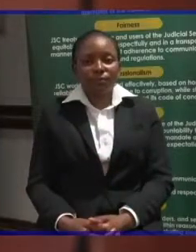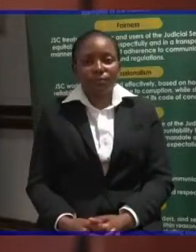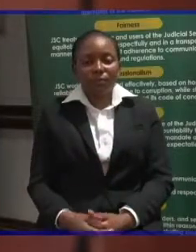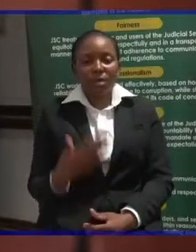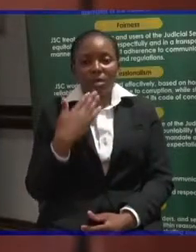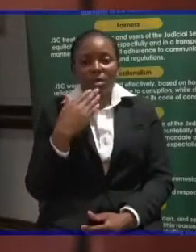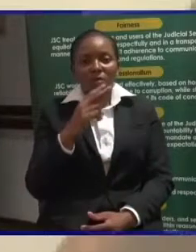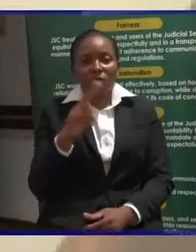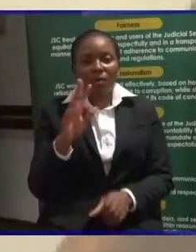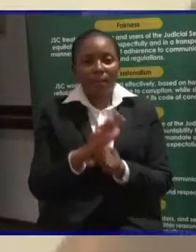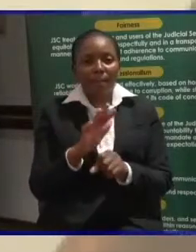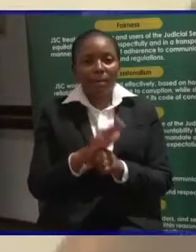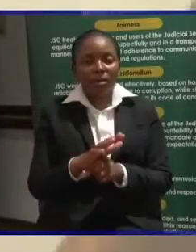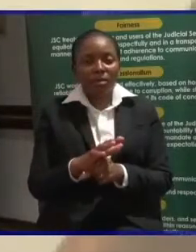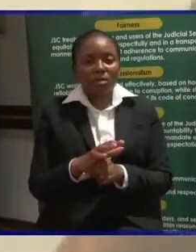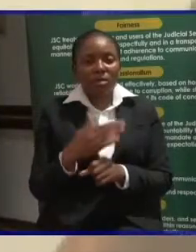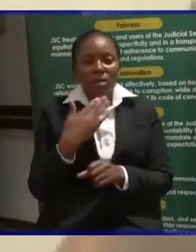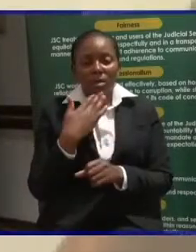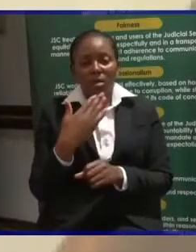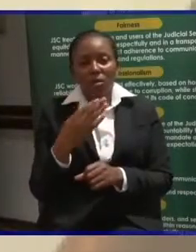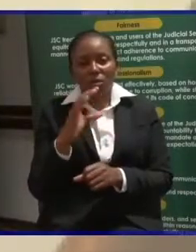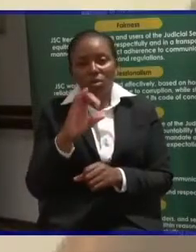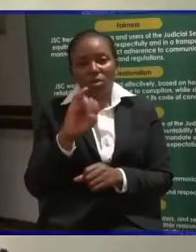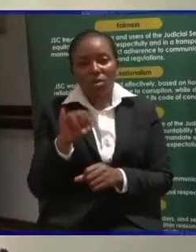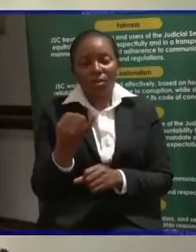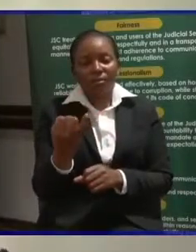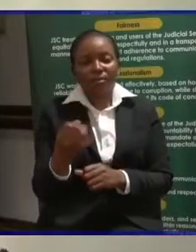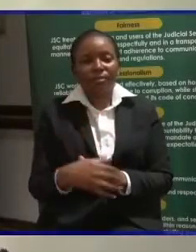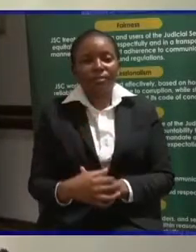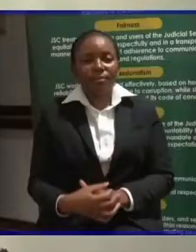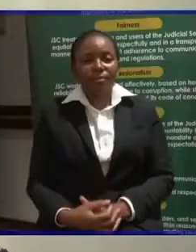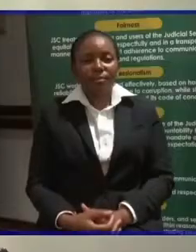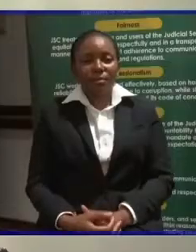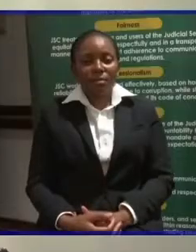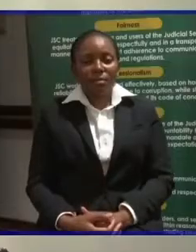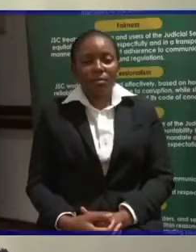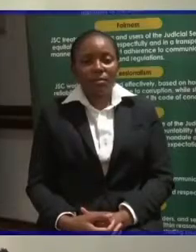Thank you very much, Mr. Mope, and thank you very much, CJ.